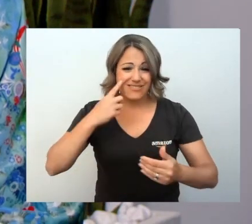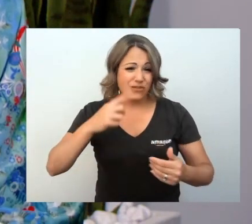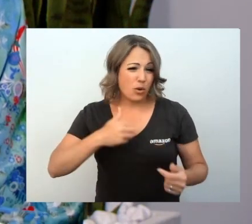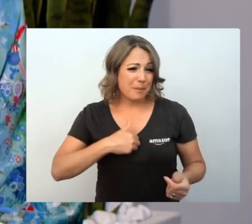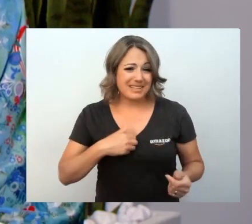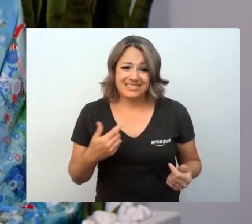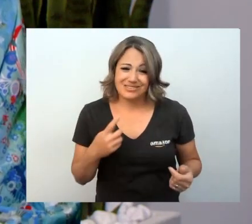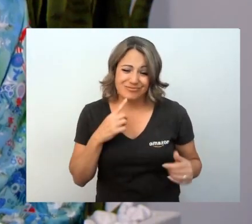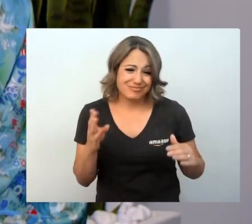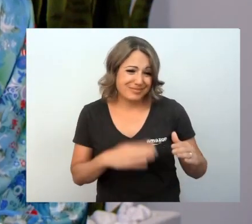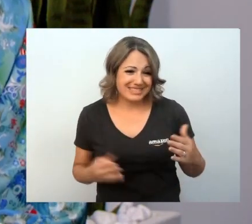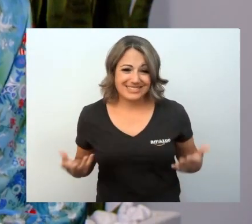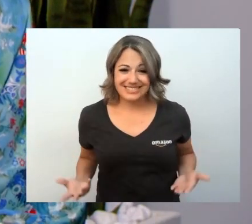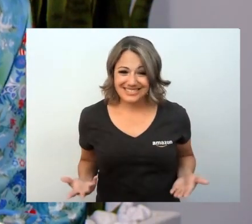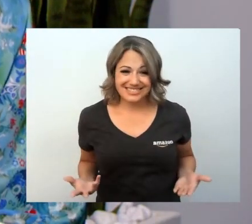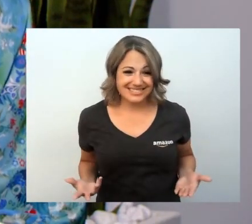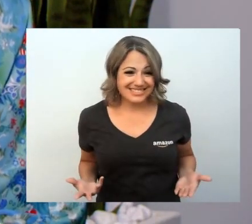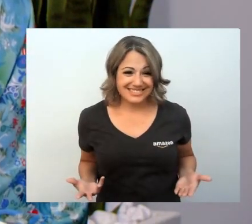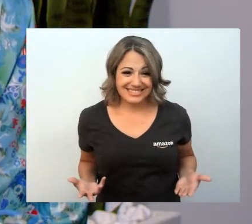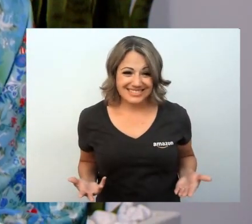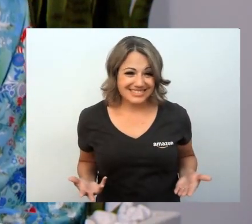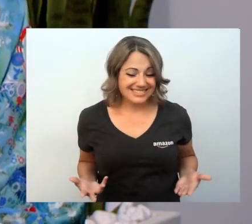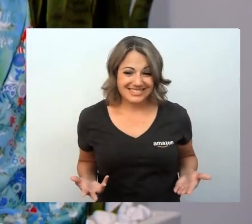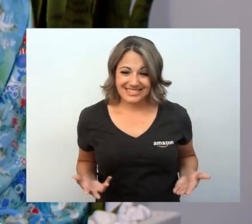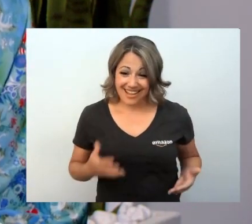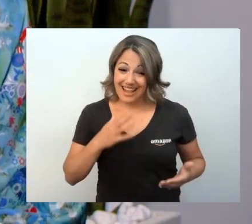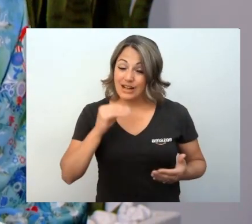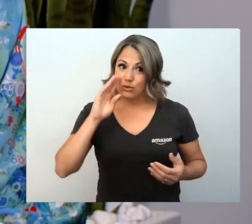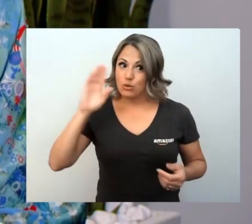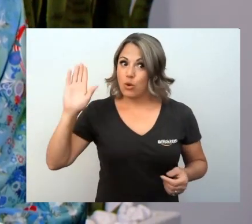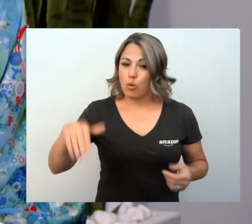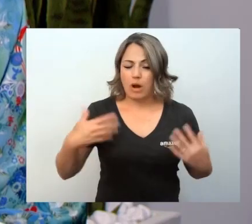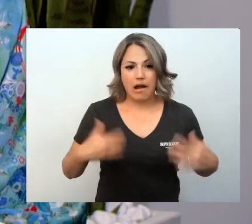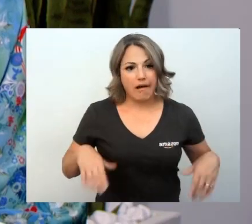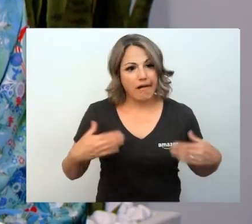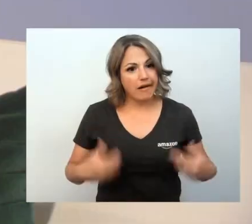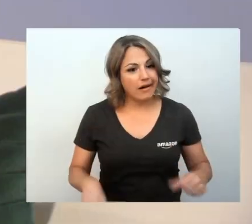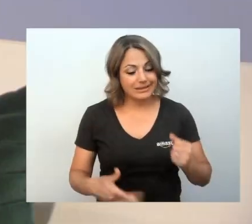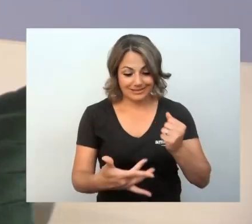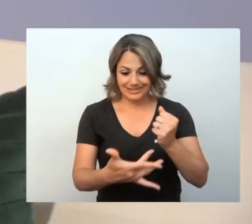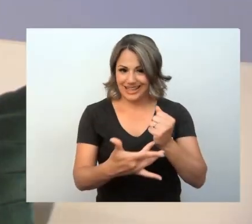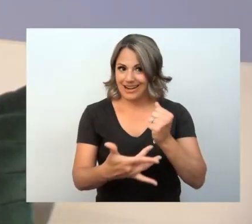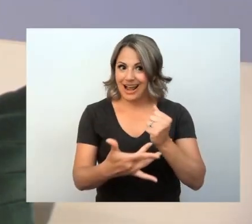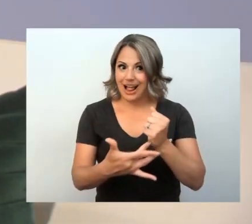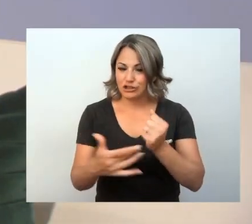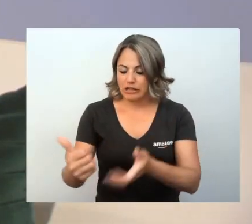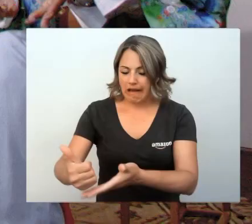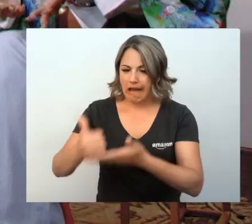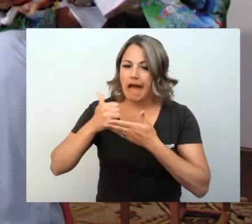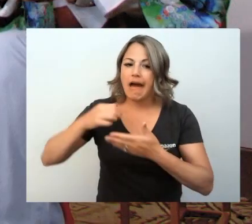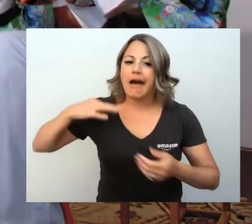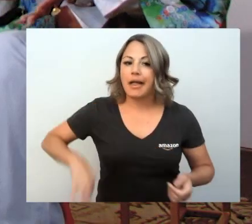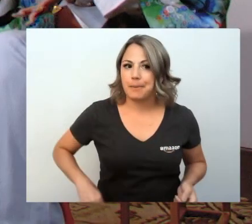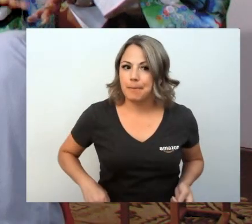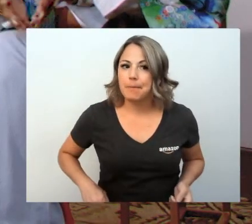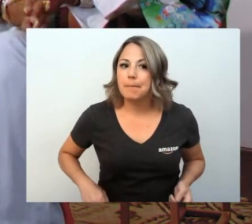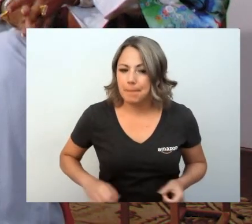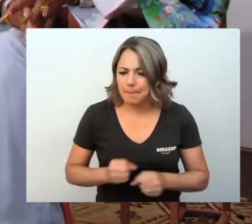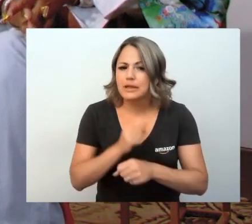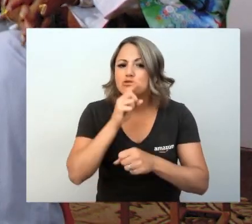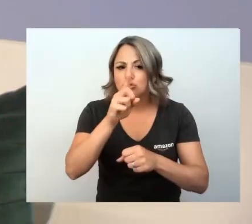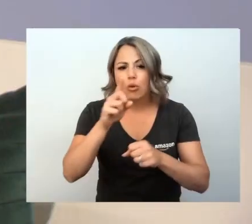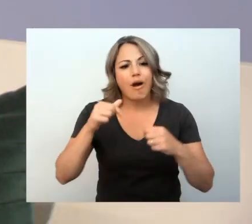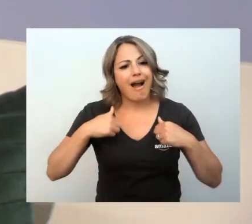You know, it's really basic. And the technology that's available now helps to make sure that I'm